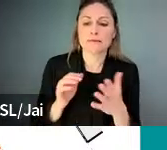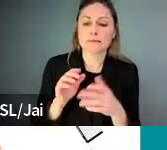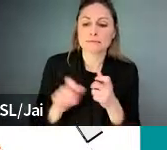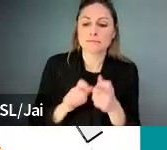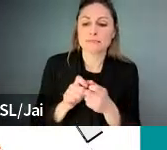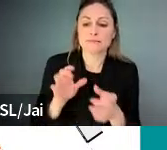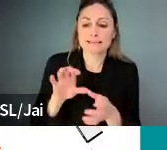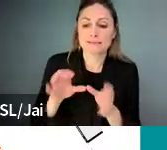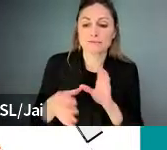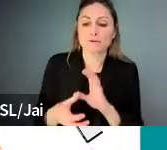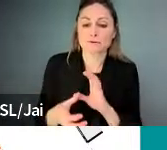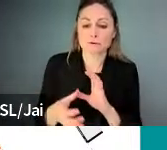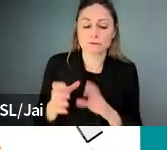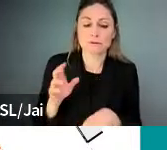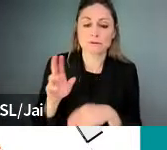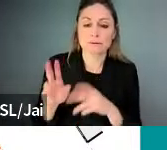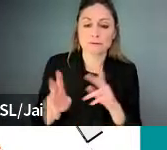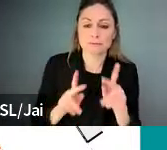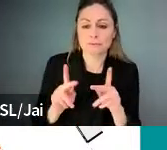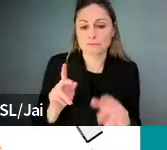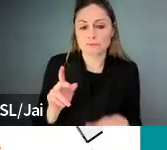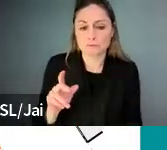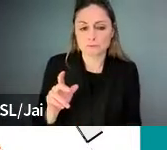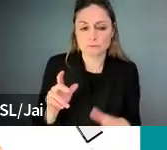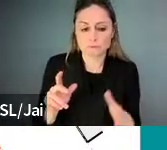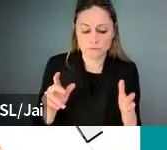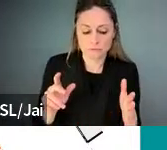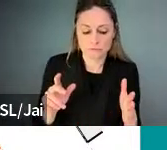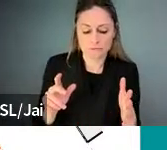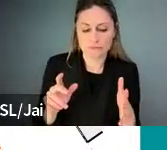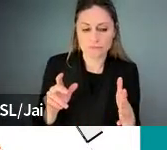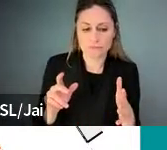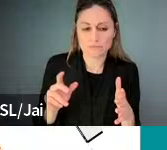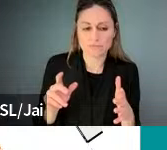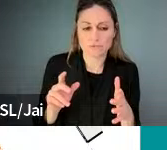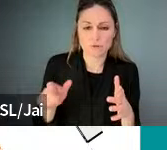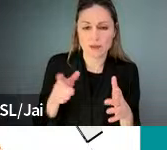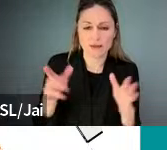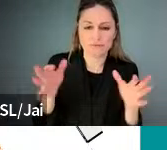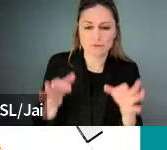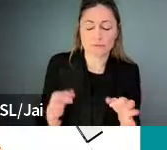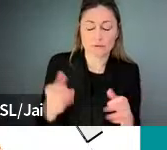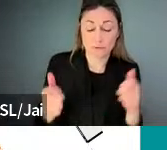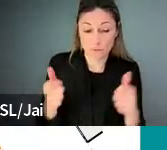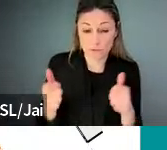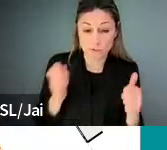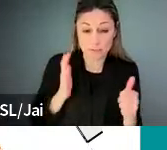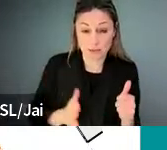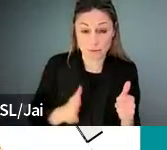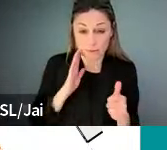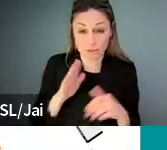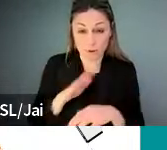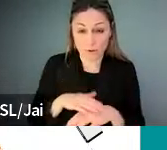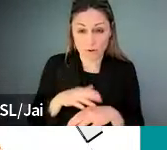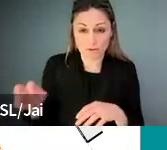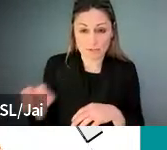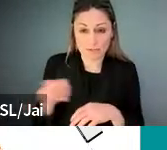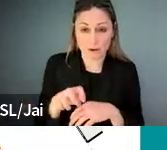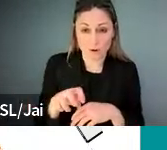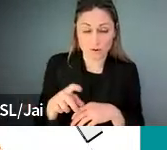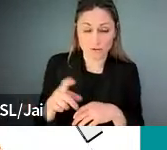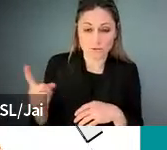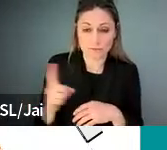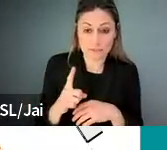a lot of people are used to riding Max around. You come in, you have to decide which side you're going to be on to get on